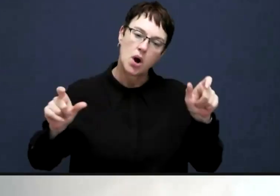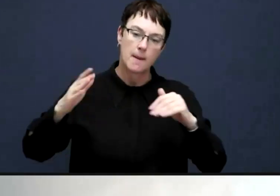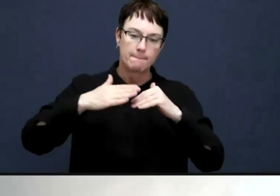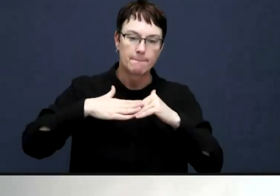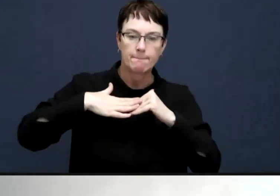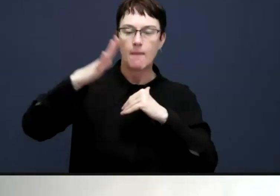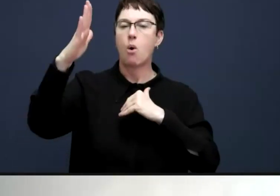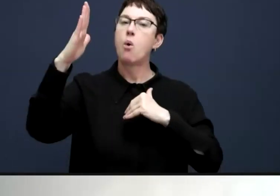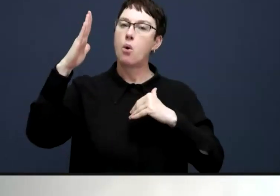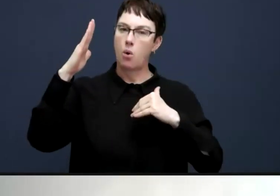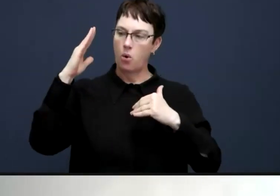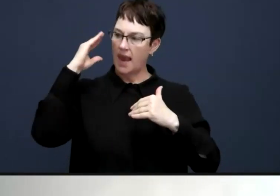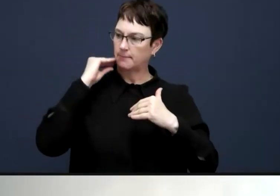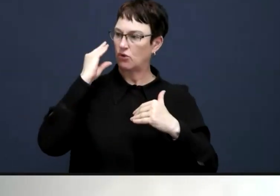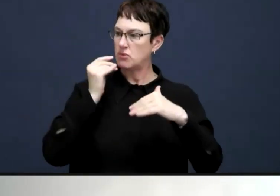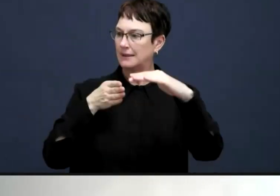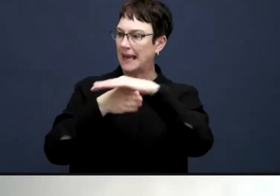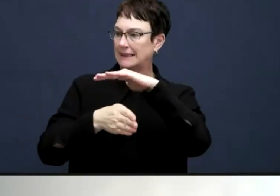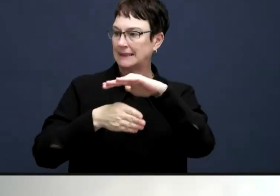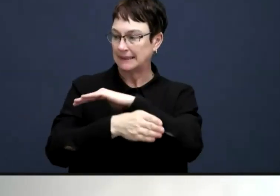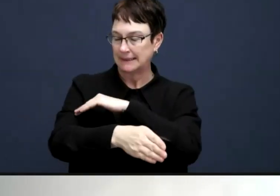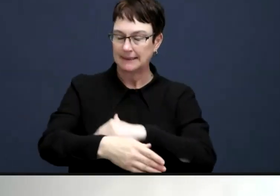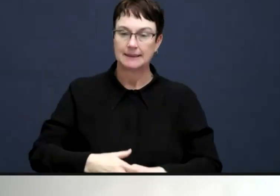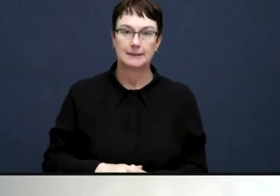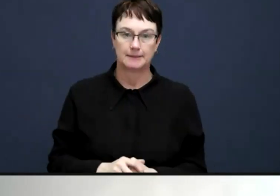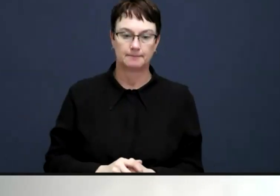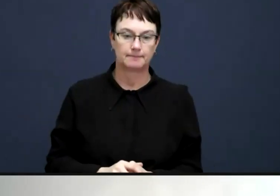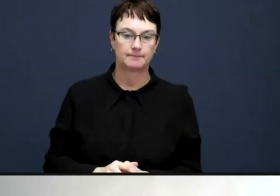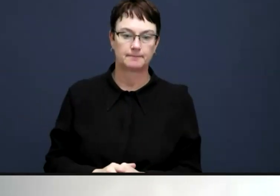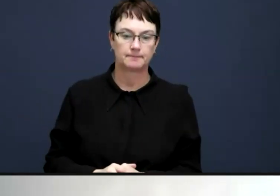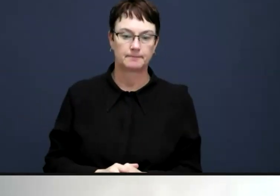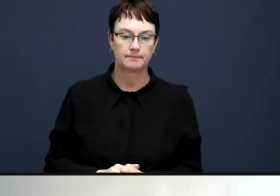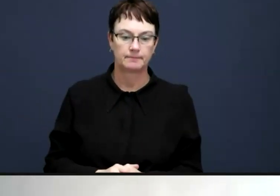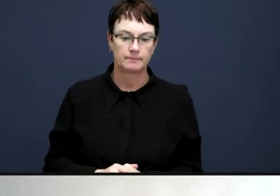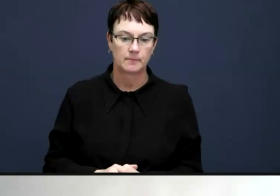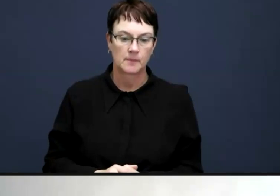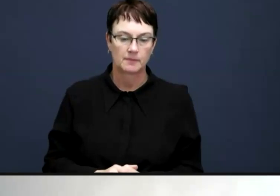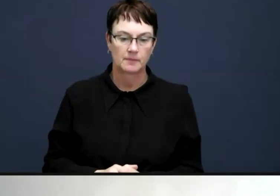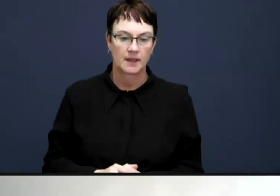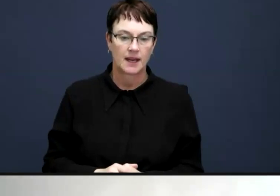Thank you, Rob. And I'm really grateful for you waking up in the middle of the night to do this. But I need to remember of